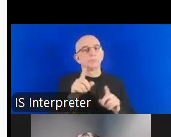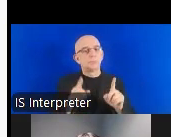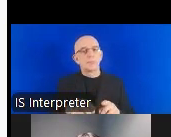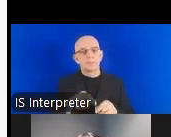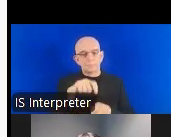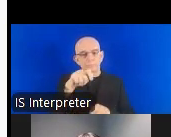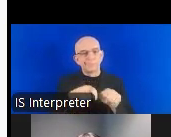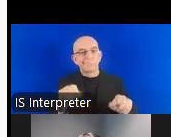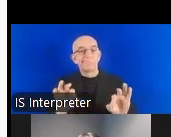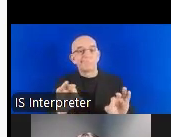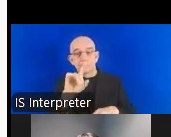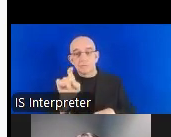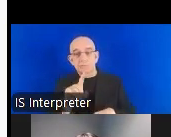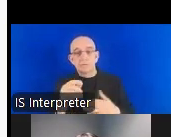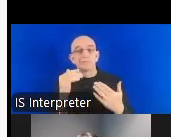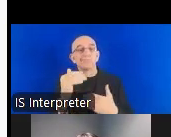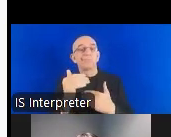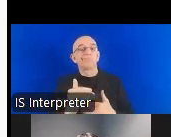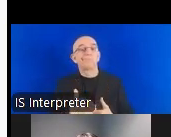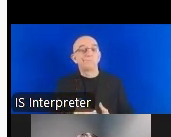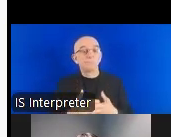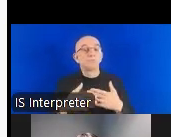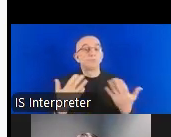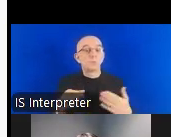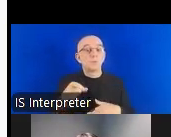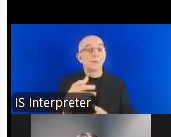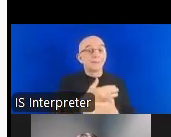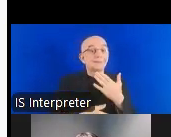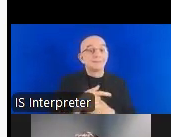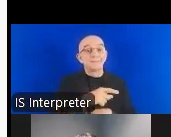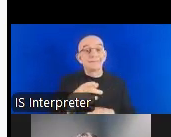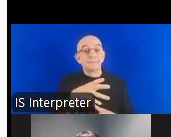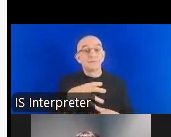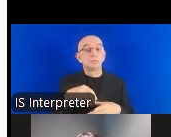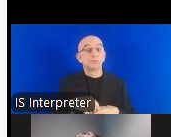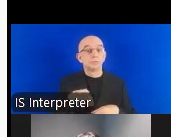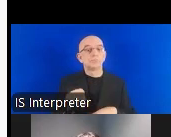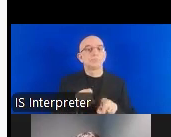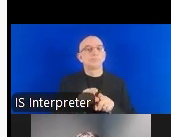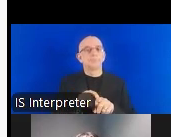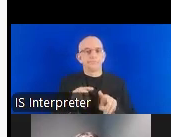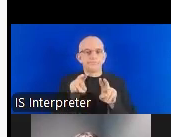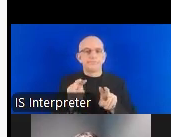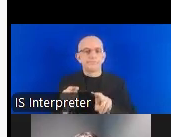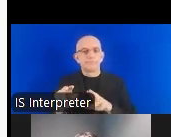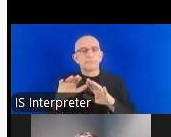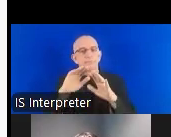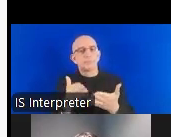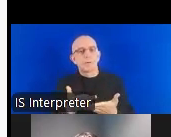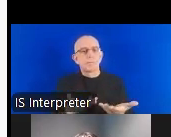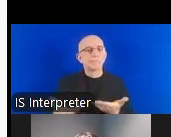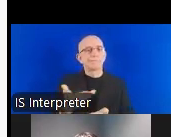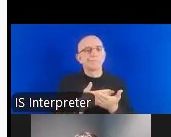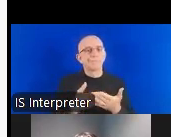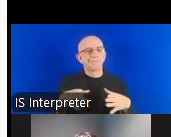their monitoring tools and their templates to make sure that the monitoring of the education response that they carry out is also inclusive.